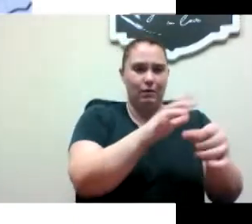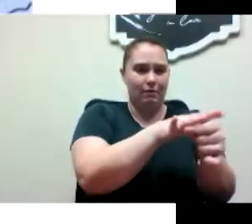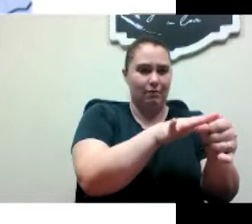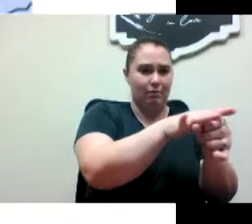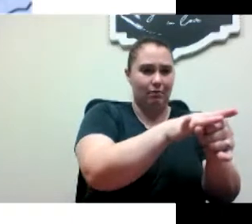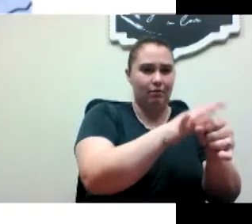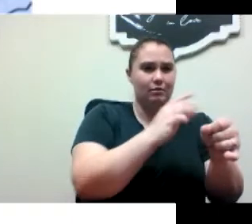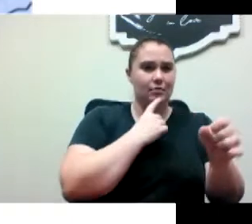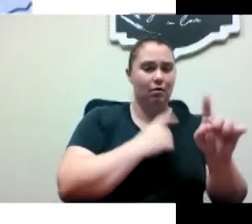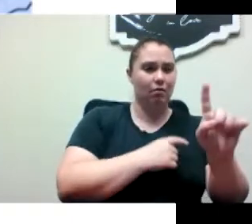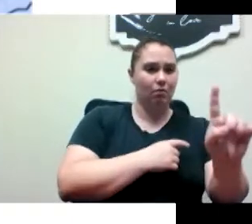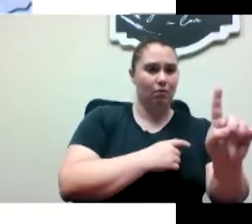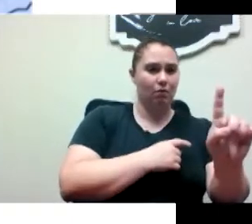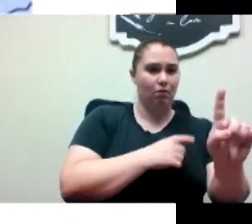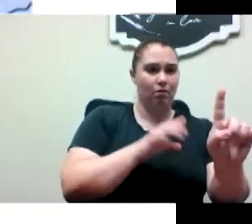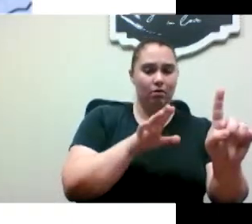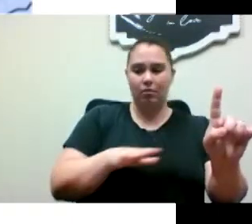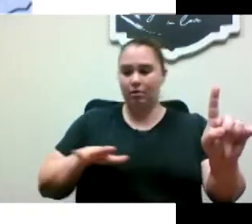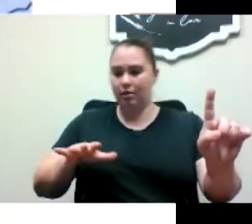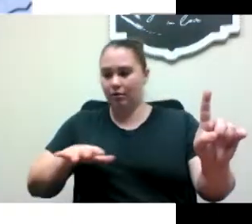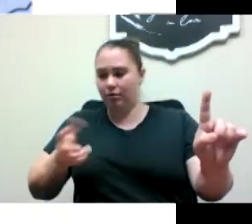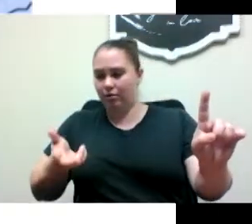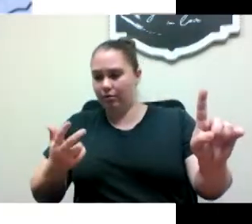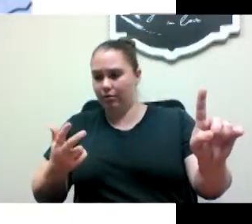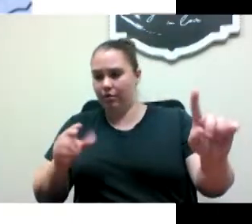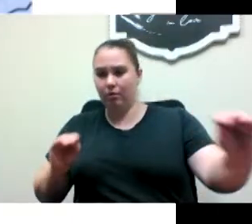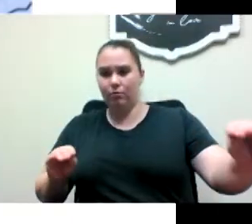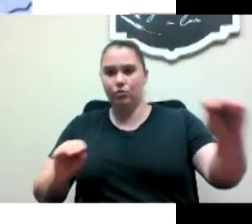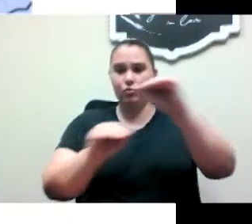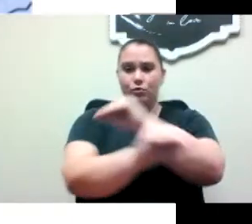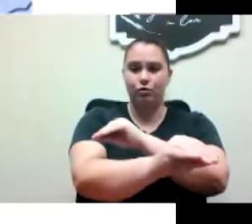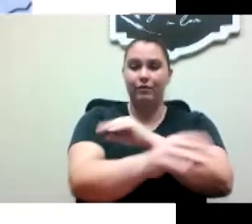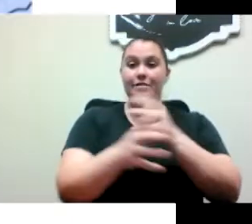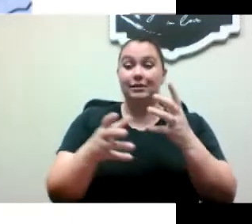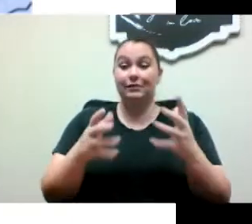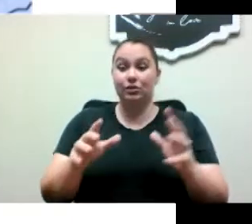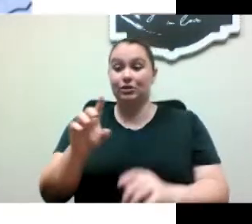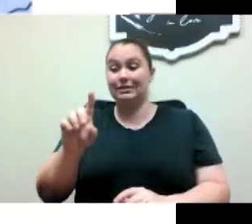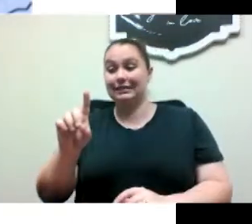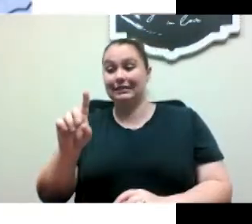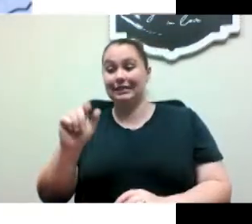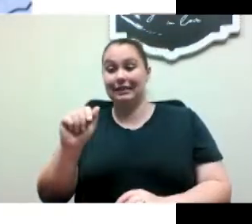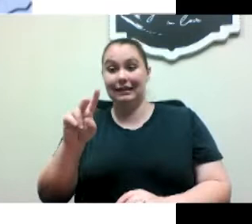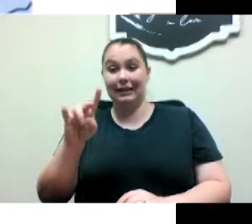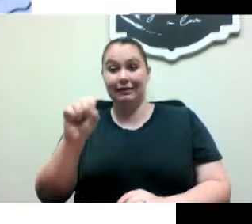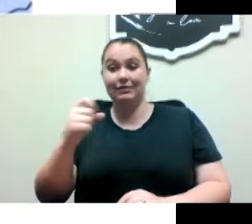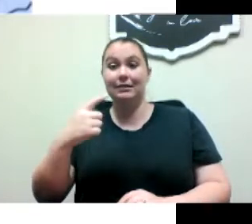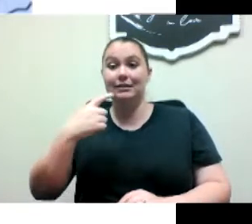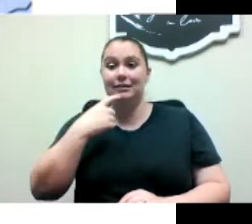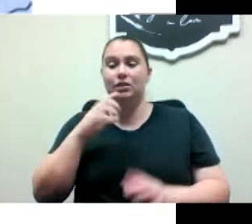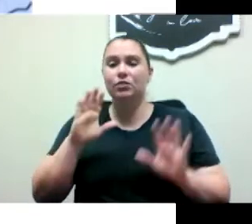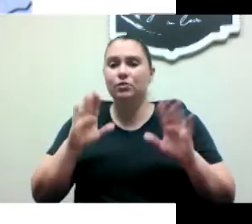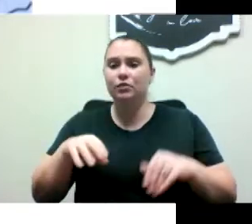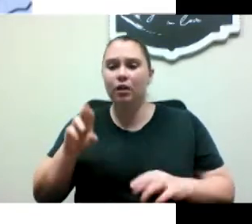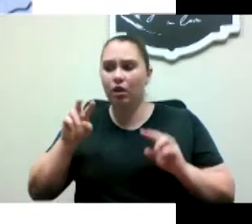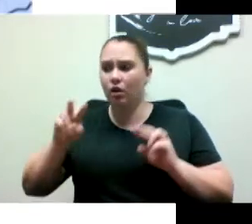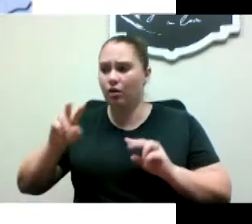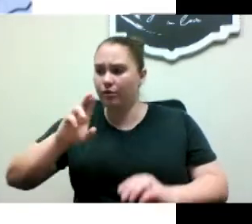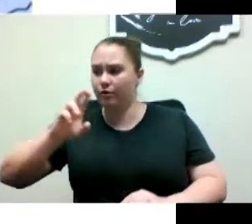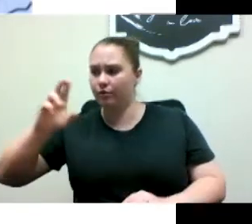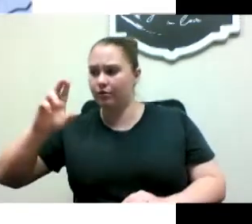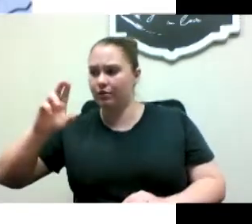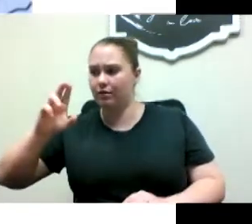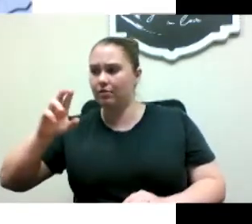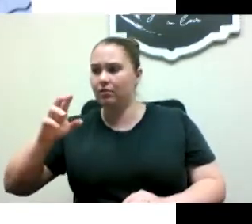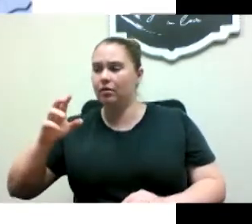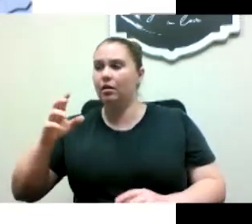1 to 3 and 3 to 1. And what Trustee Davis has suggested is when you go over to the right, just before you go out